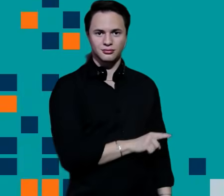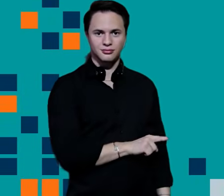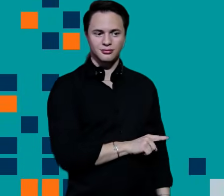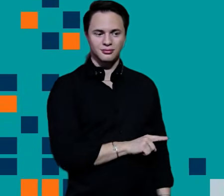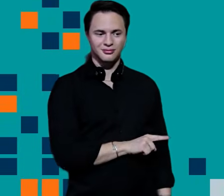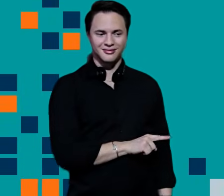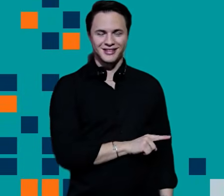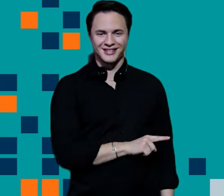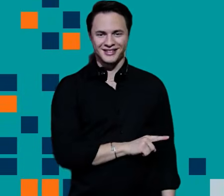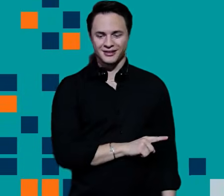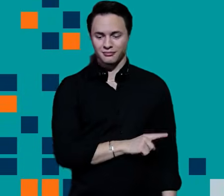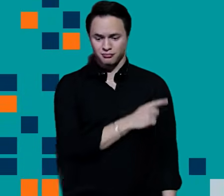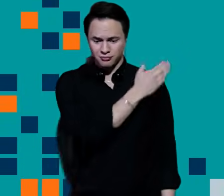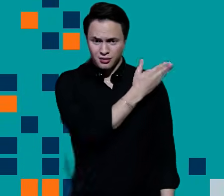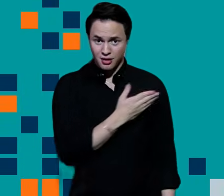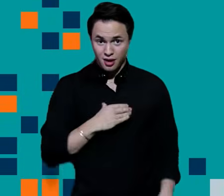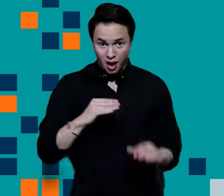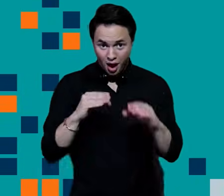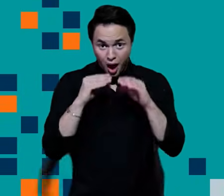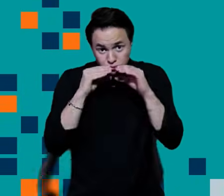Somebody's lunch?